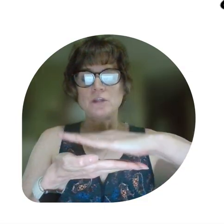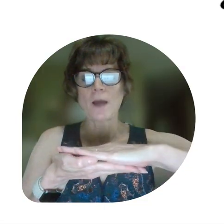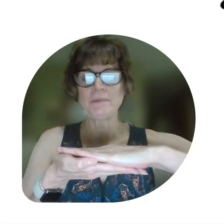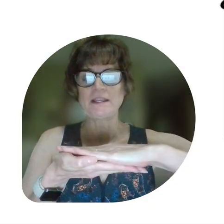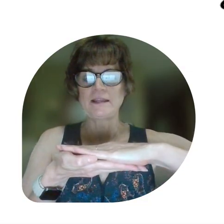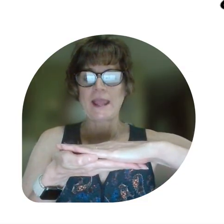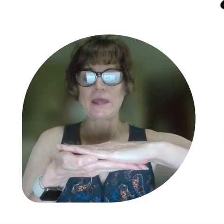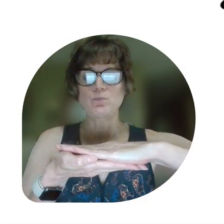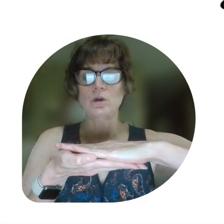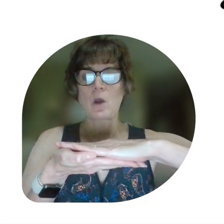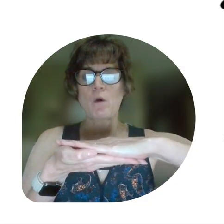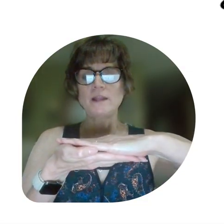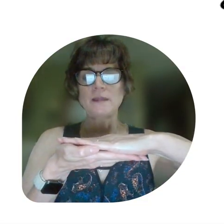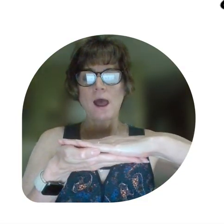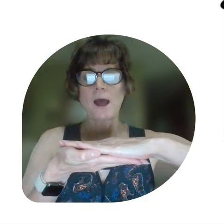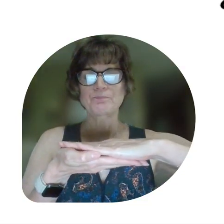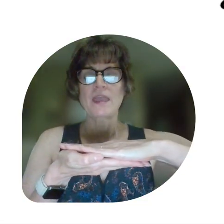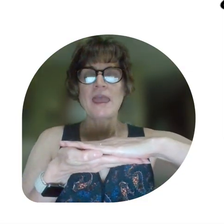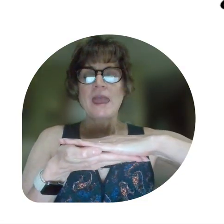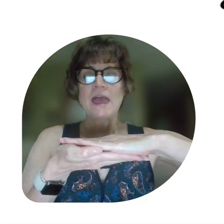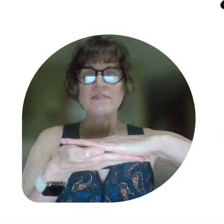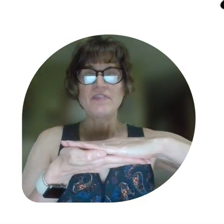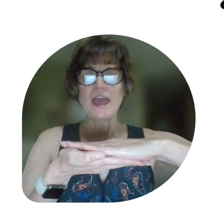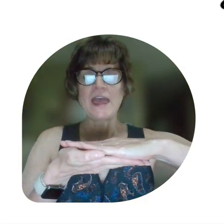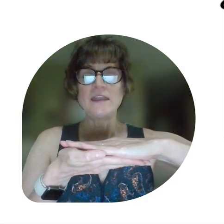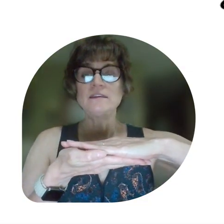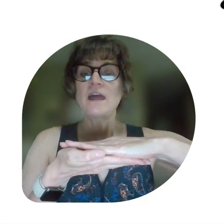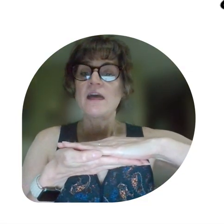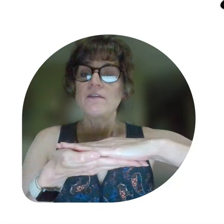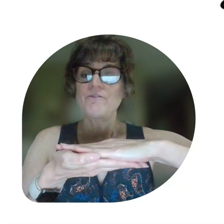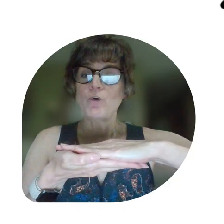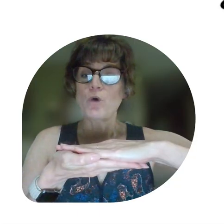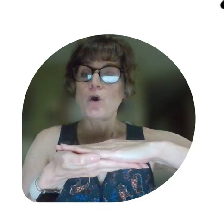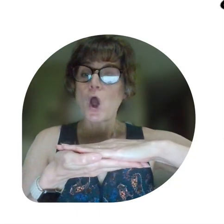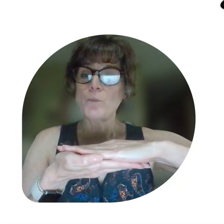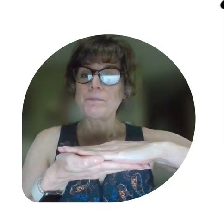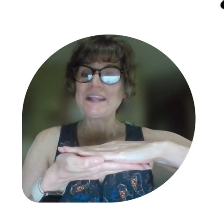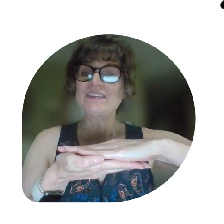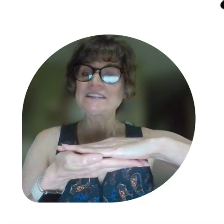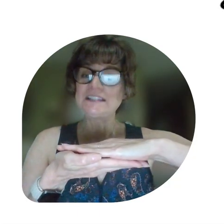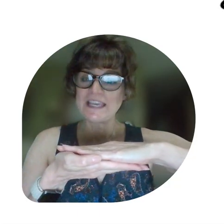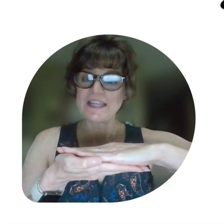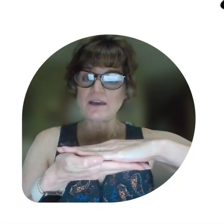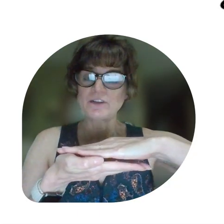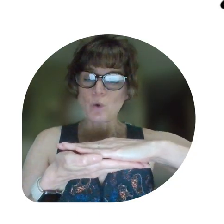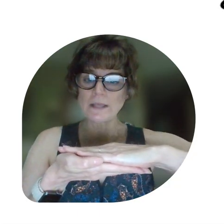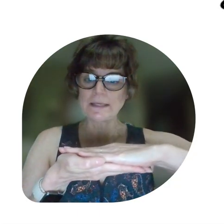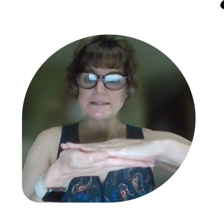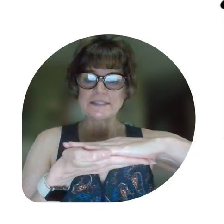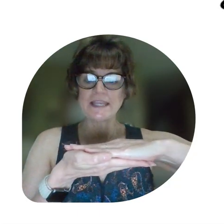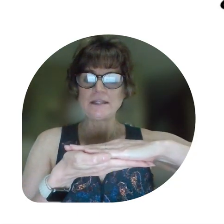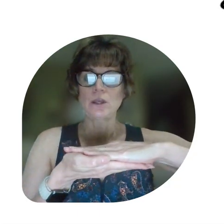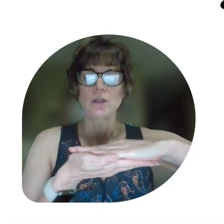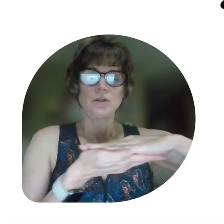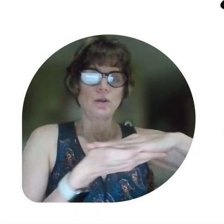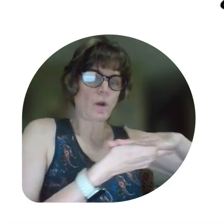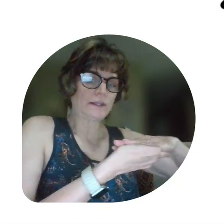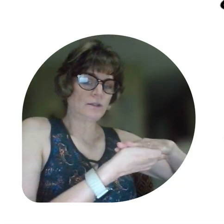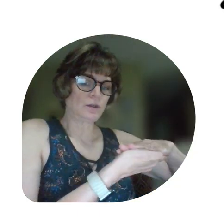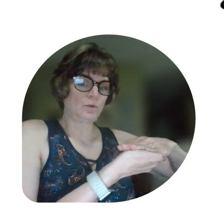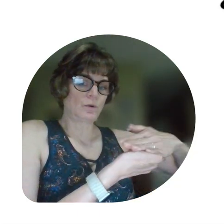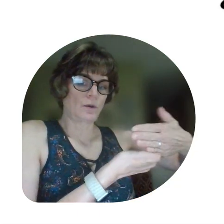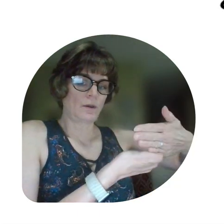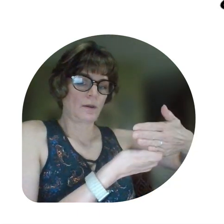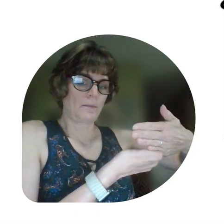Your dominant hand will go on top. And then for opening the lid of a toilet seat, you're